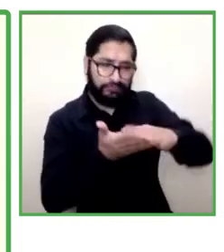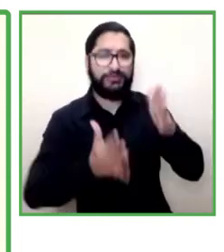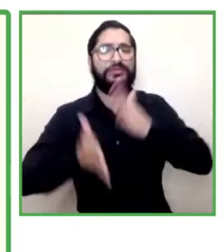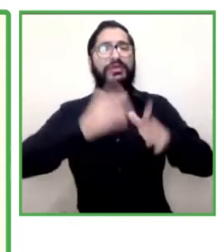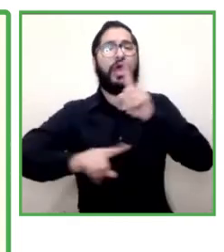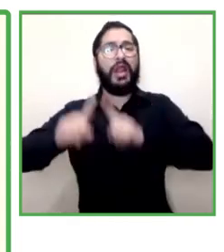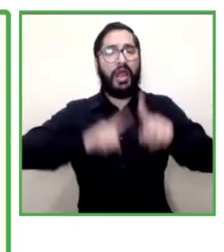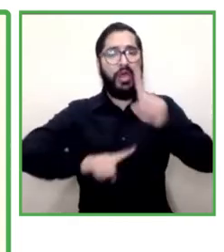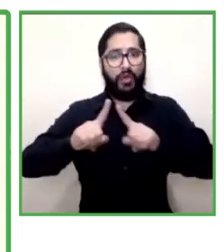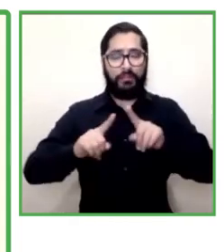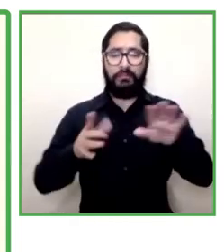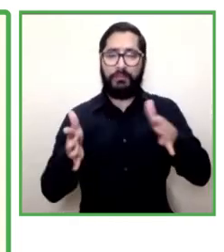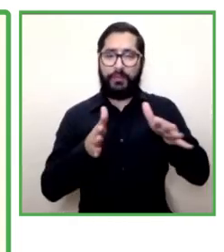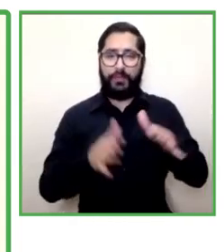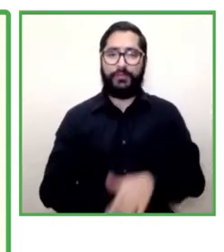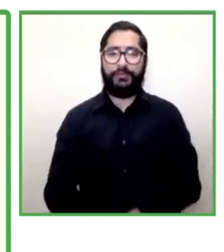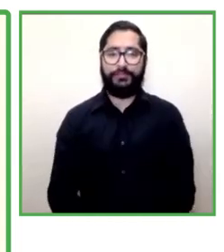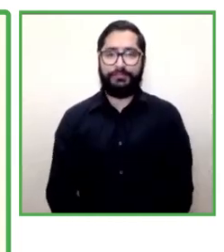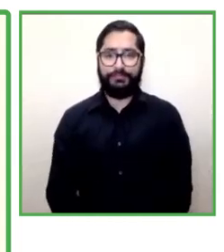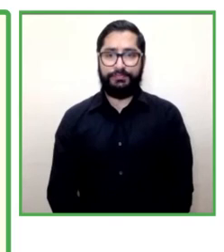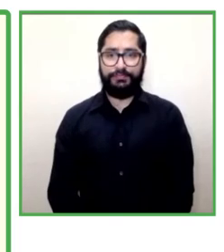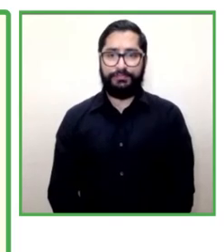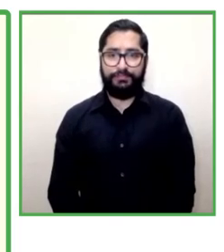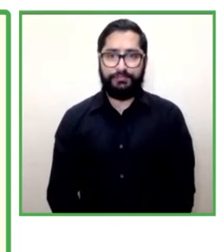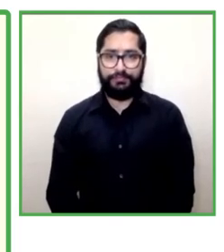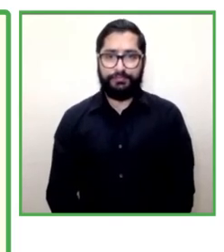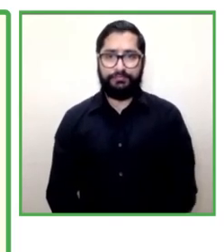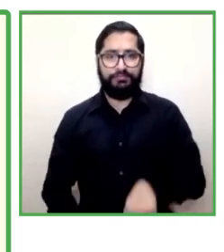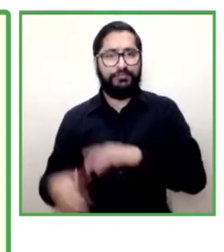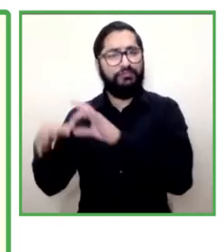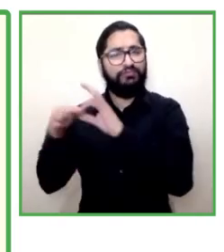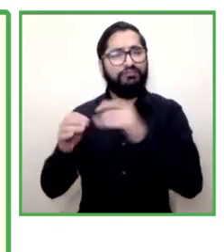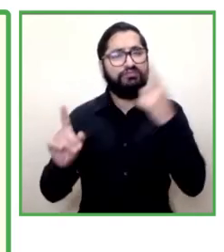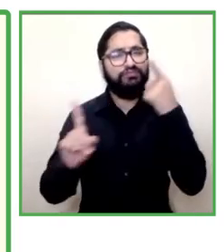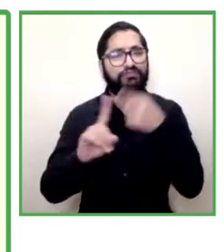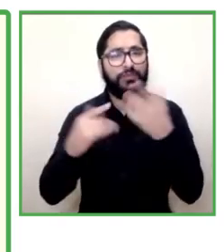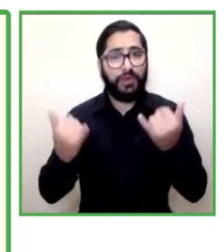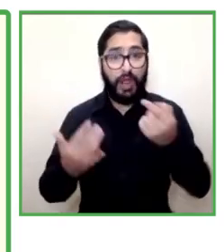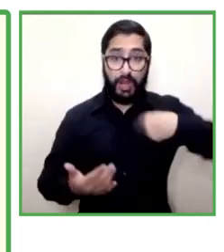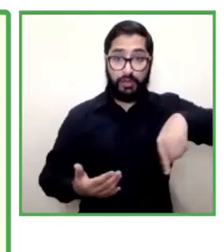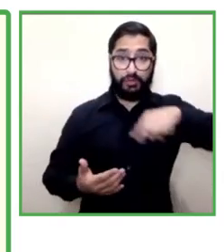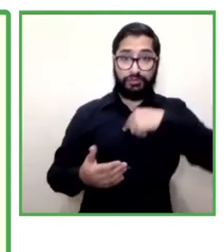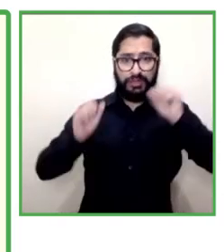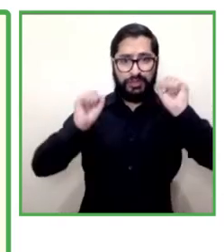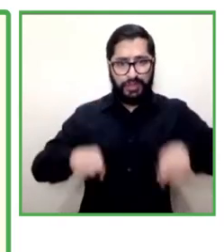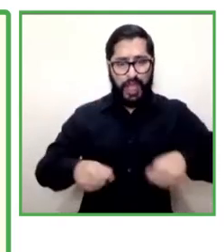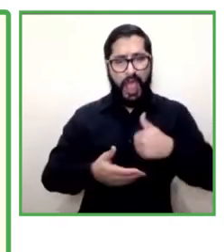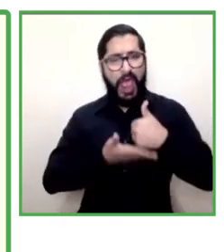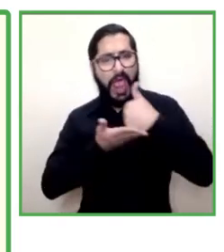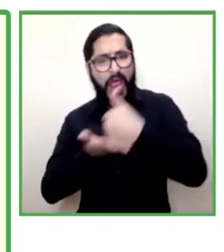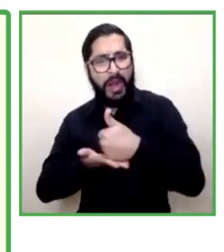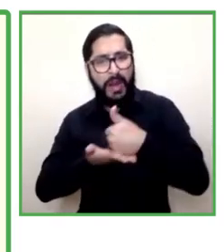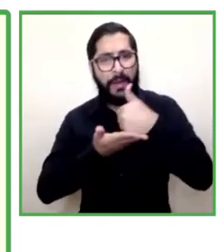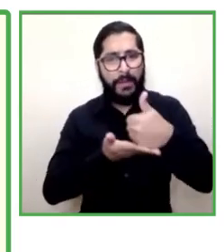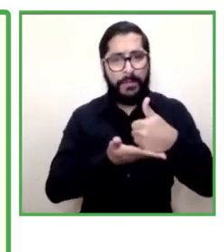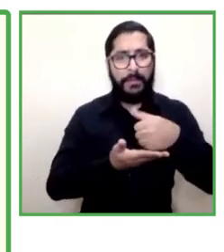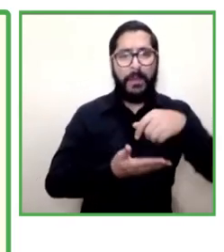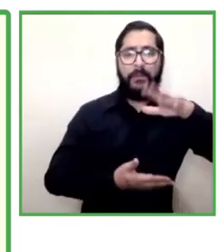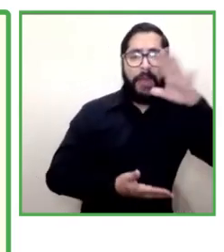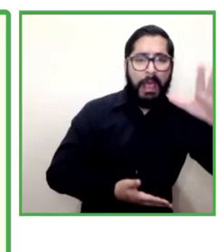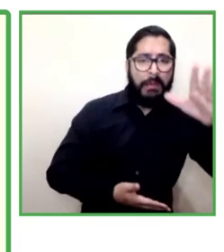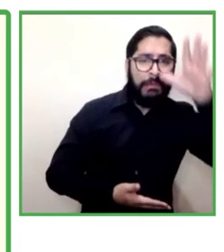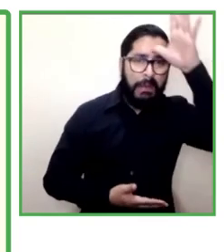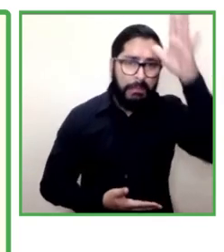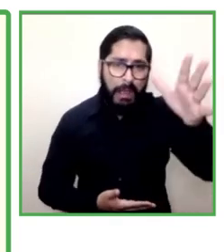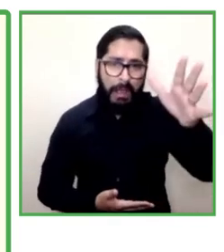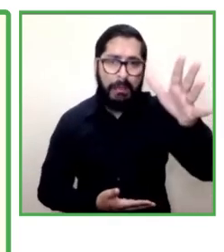try to aid the parents, especially, but also others, to use sign language at least once a day. So throughout